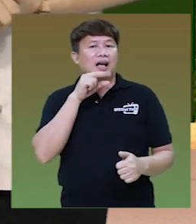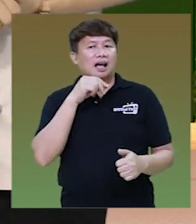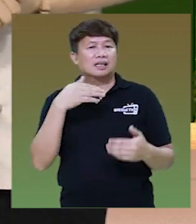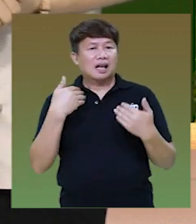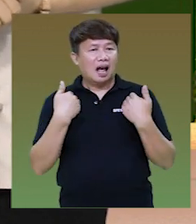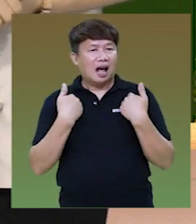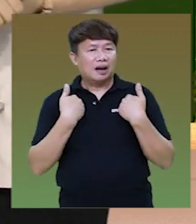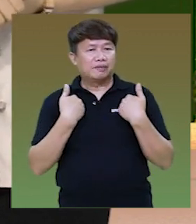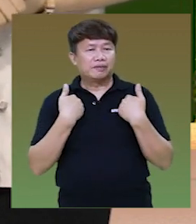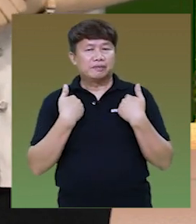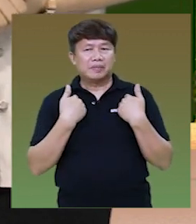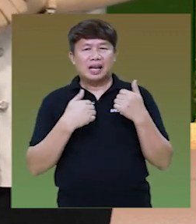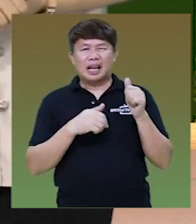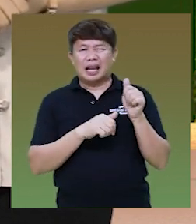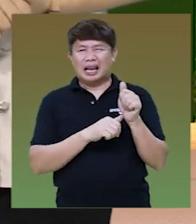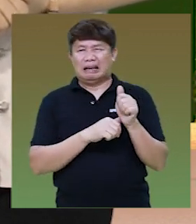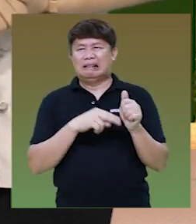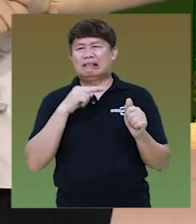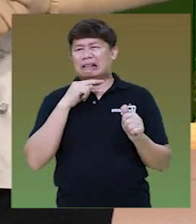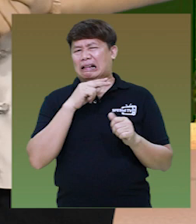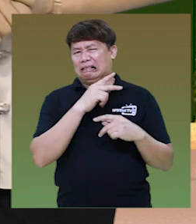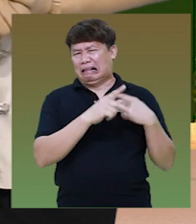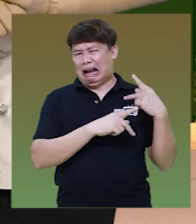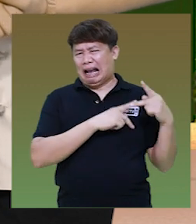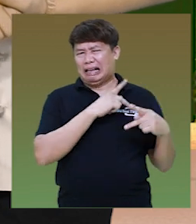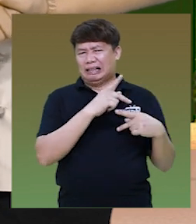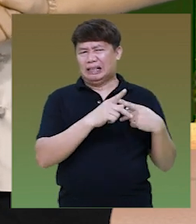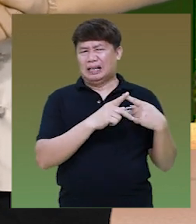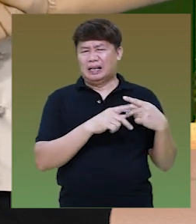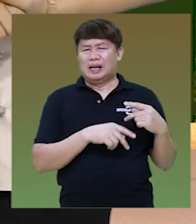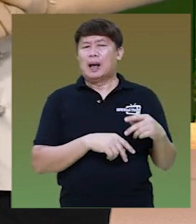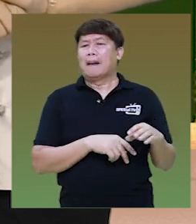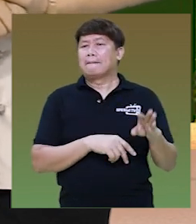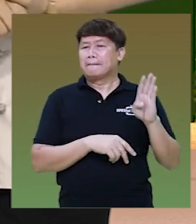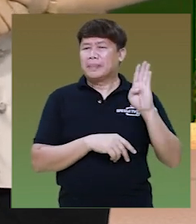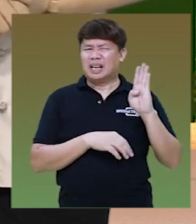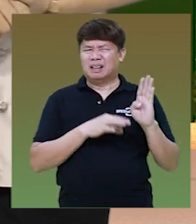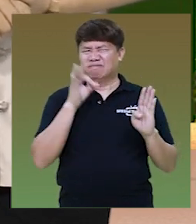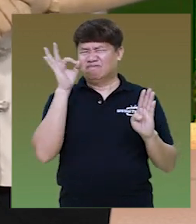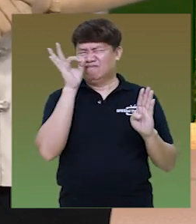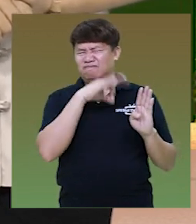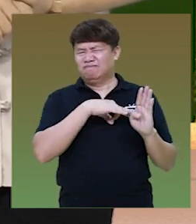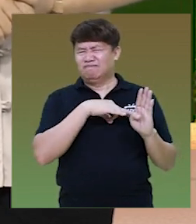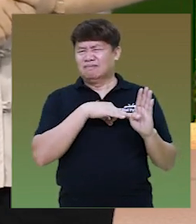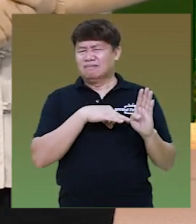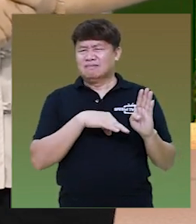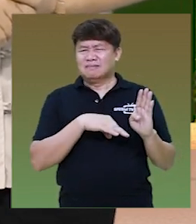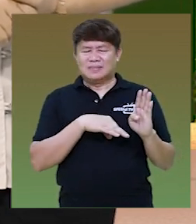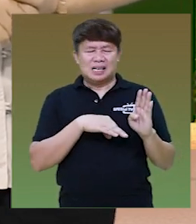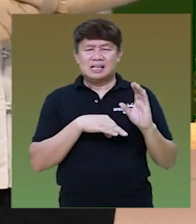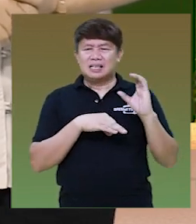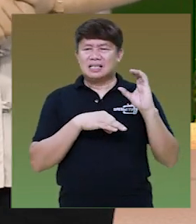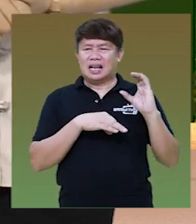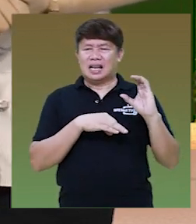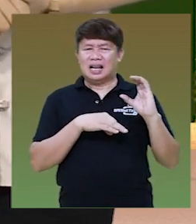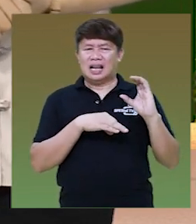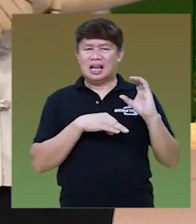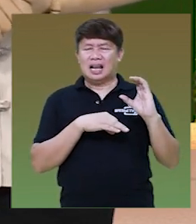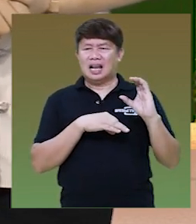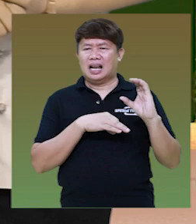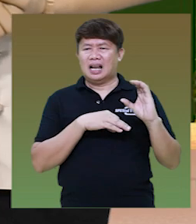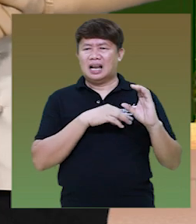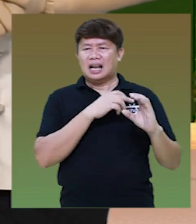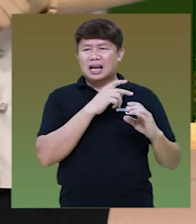A. Mean. B. Foolish. C. Kind. Or